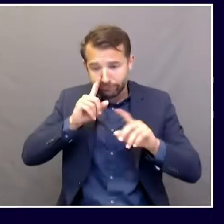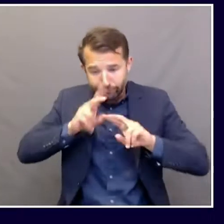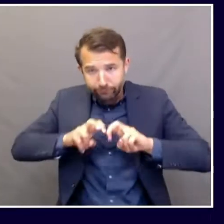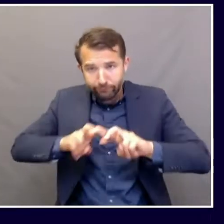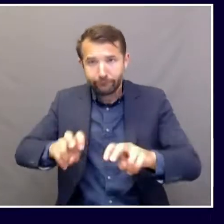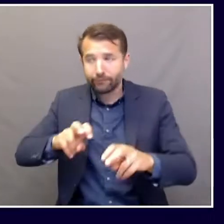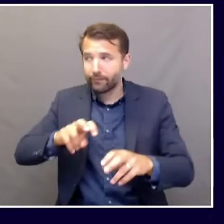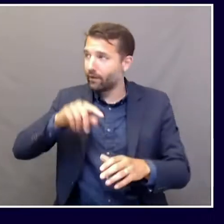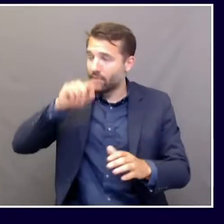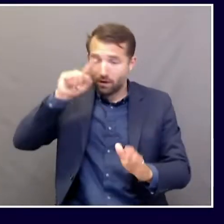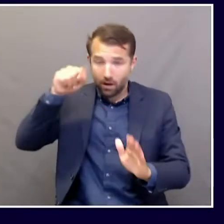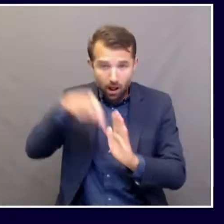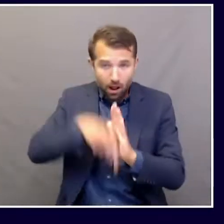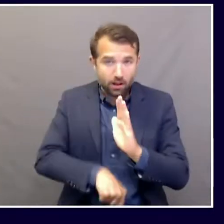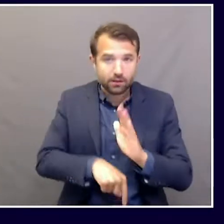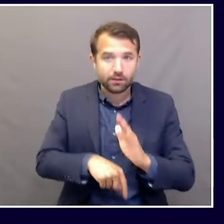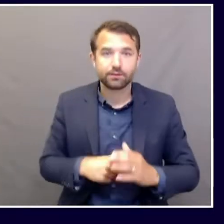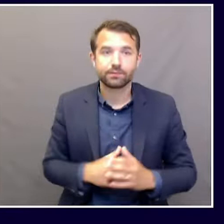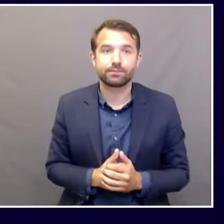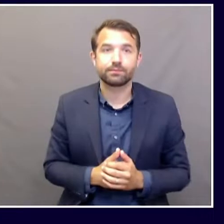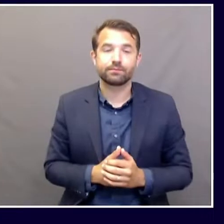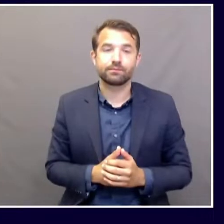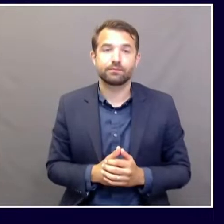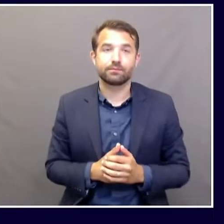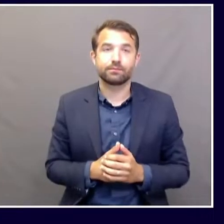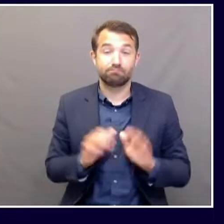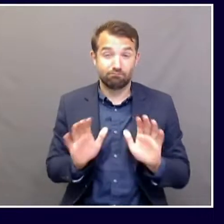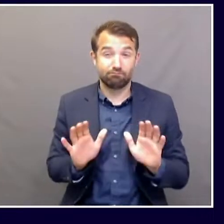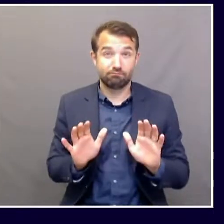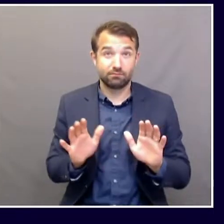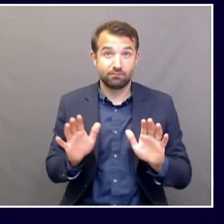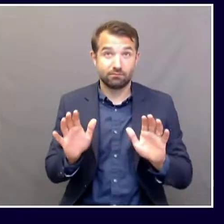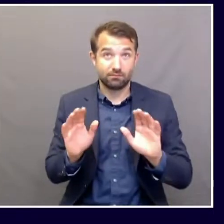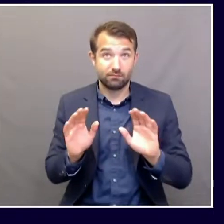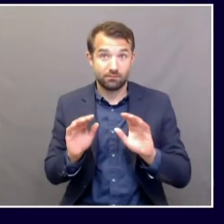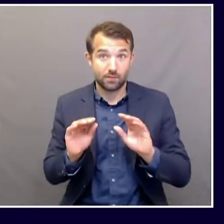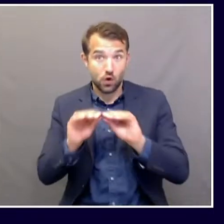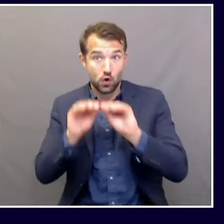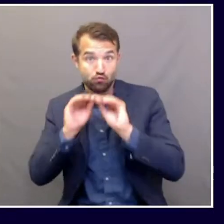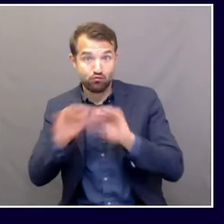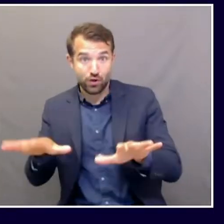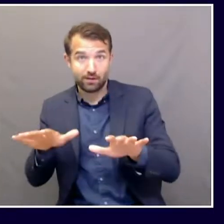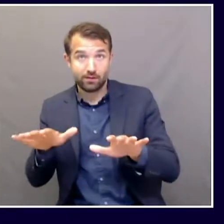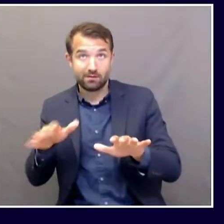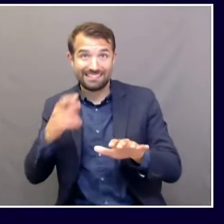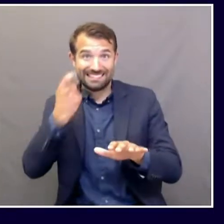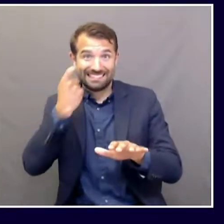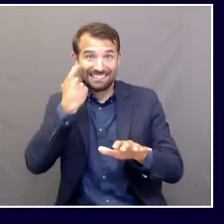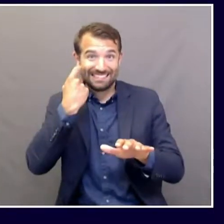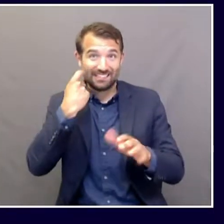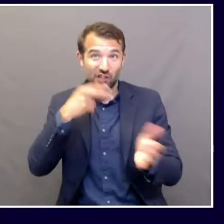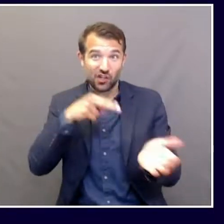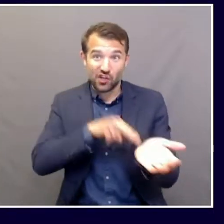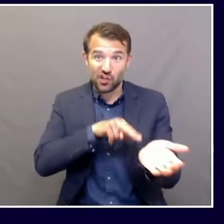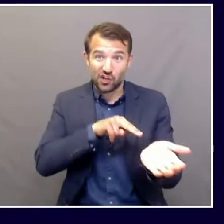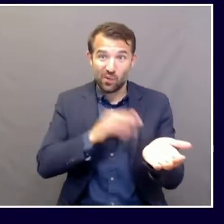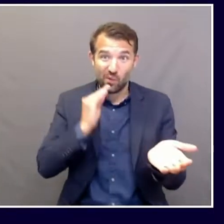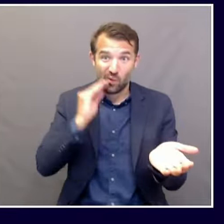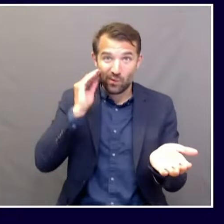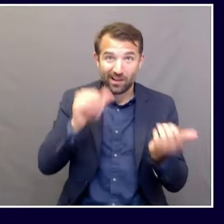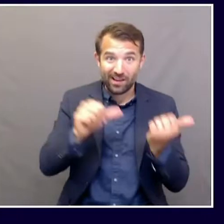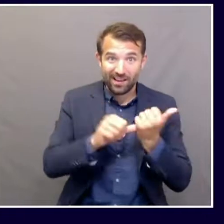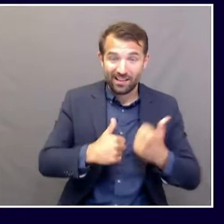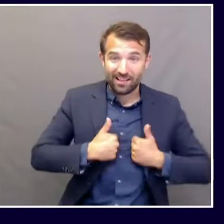outbreak investigations at nursing homes or assisted living facilities, places like that, that have turned up like a large number